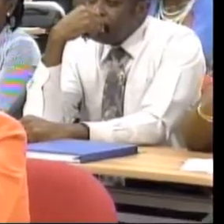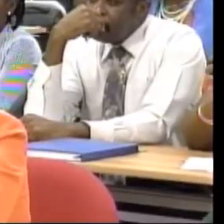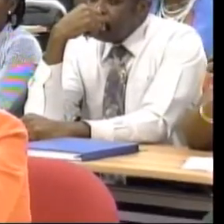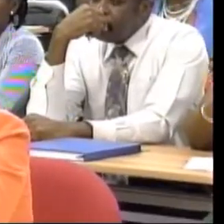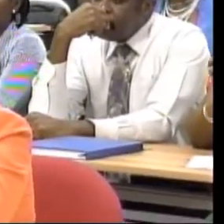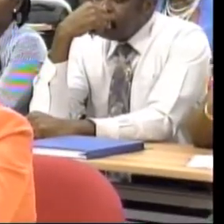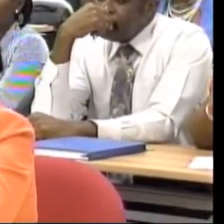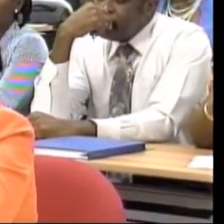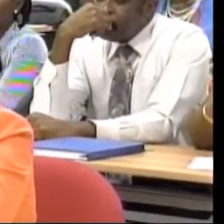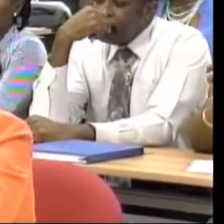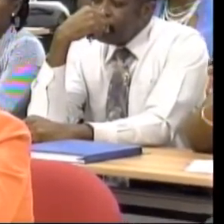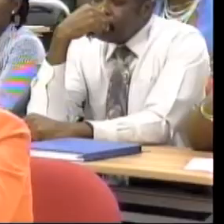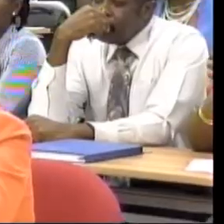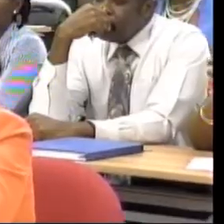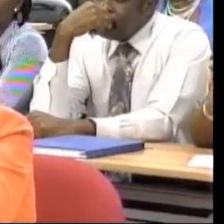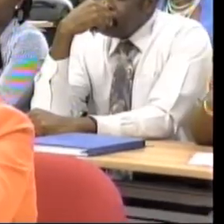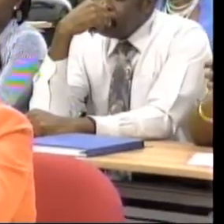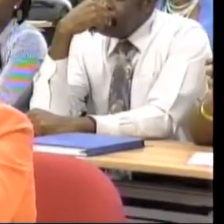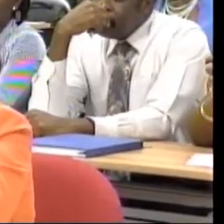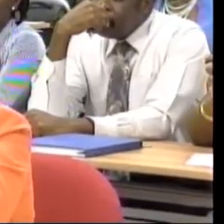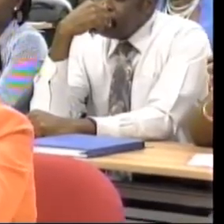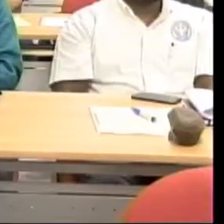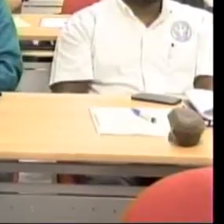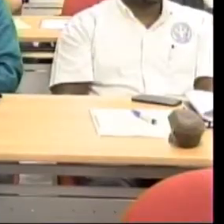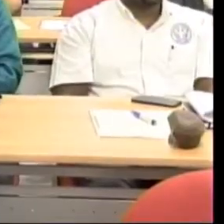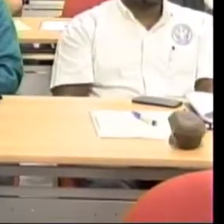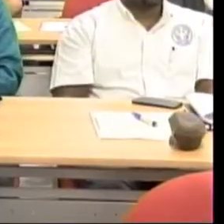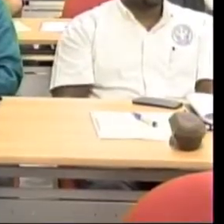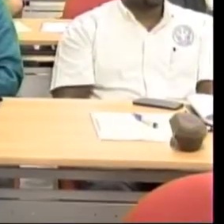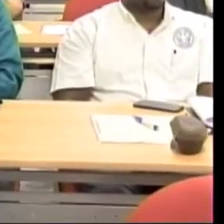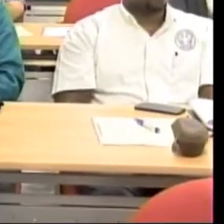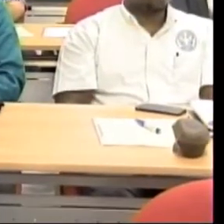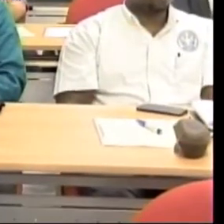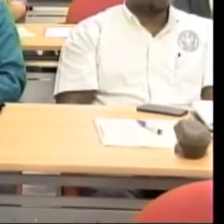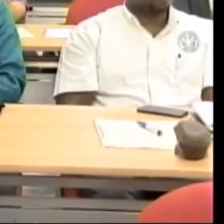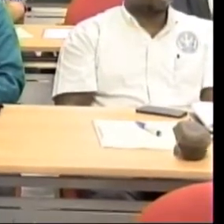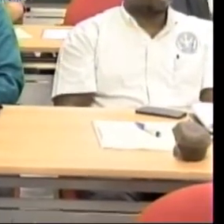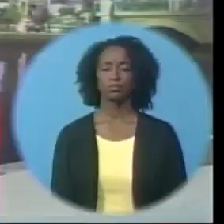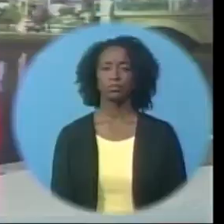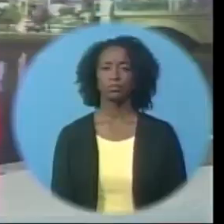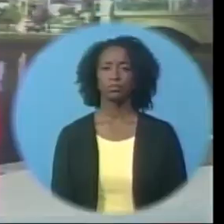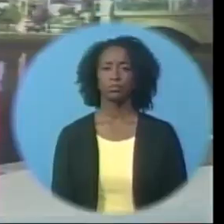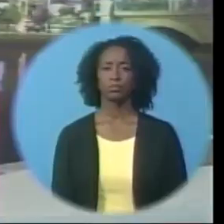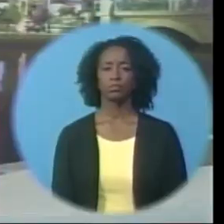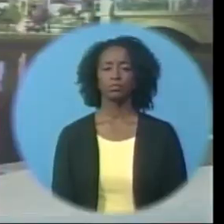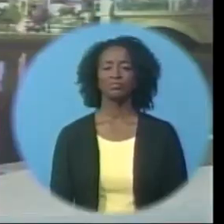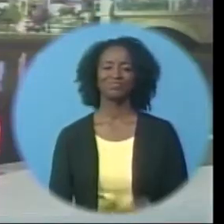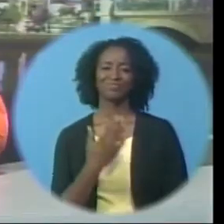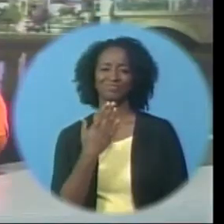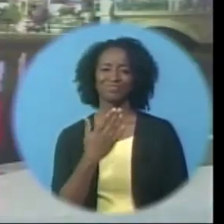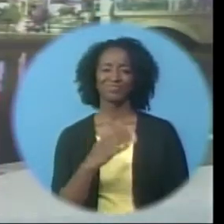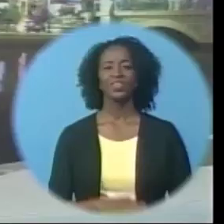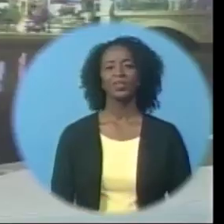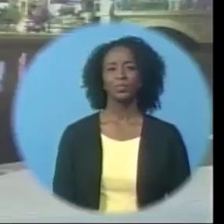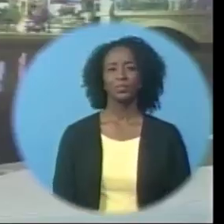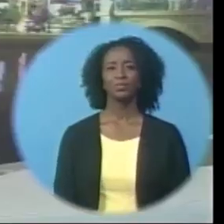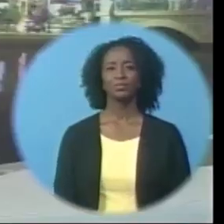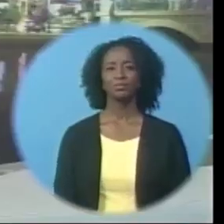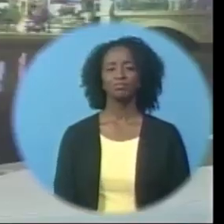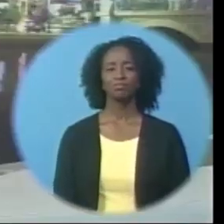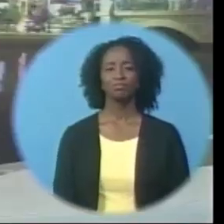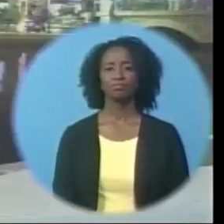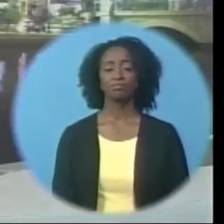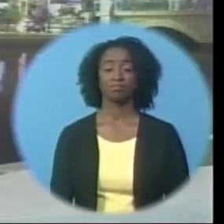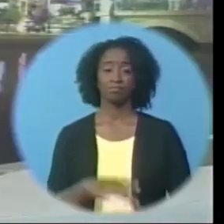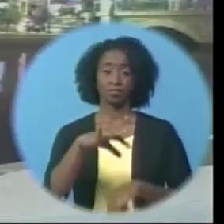treatment, rehabilitation, and law enforcement. Rianne Phillips, CBC News. Thanks, Rianne. And we're hearing that